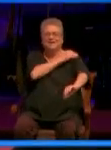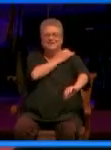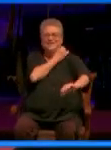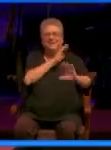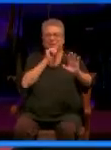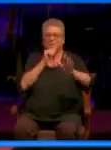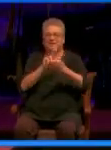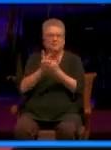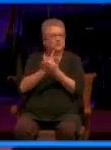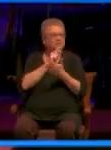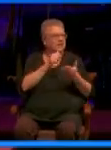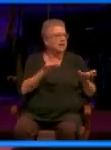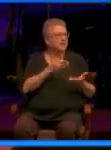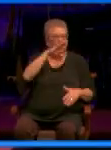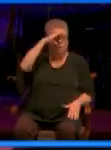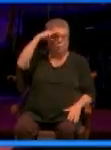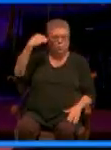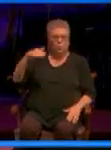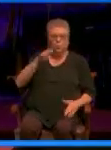So she's not in this service.